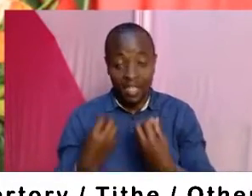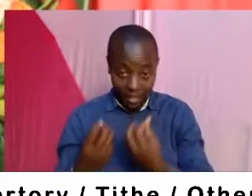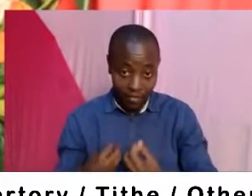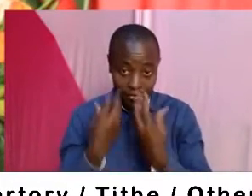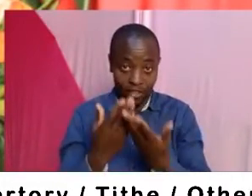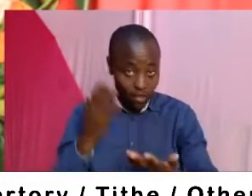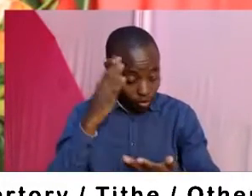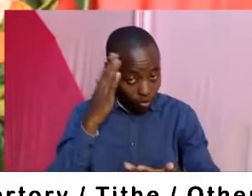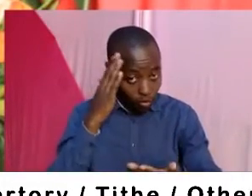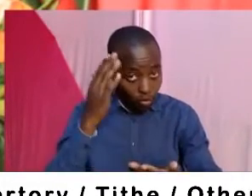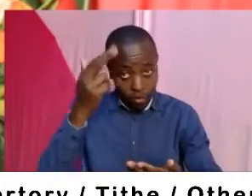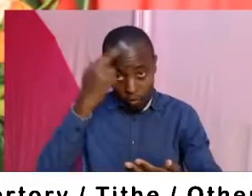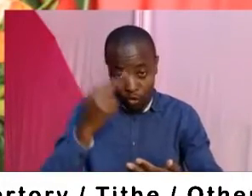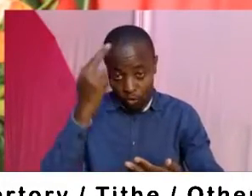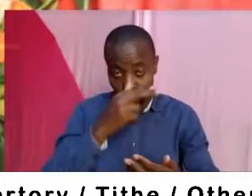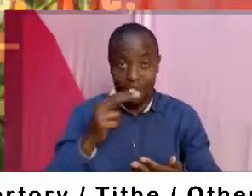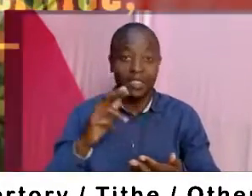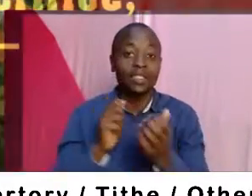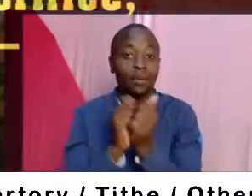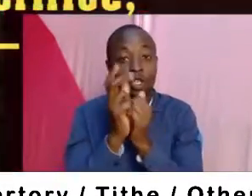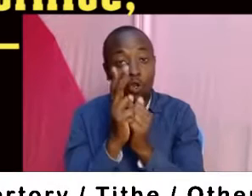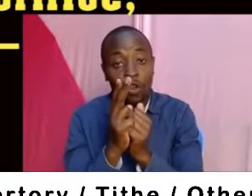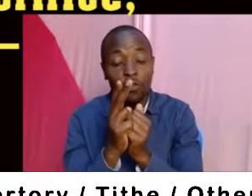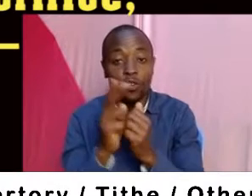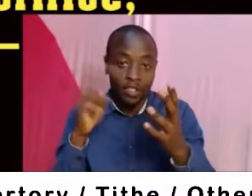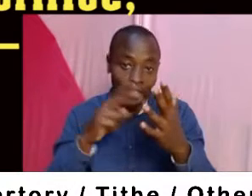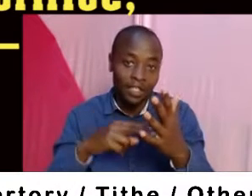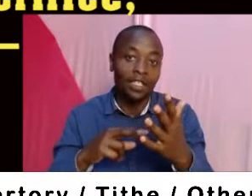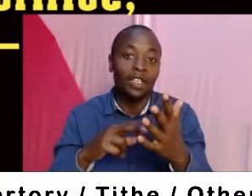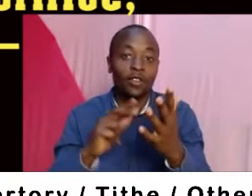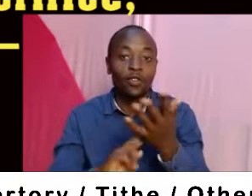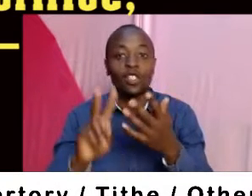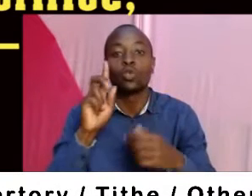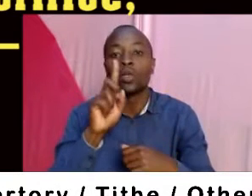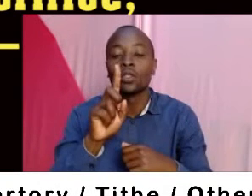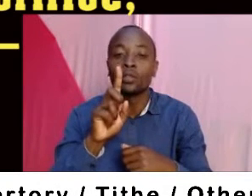with the book of Romans chapter 12. And let me read verse 1.